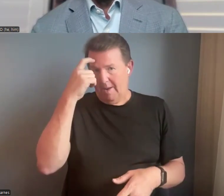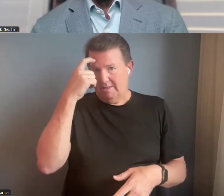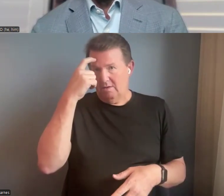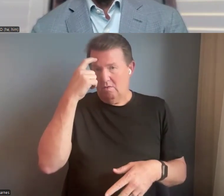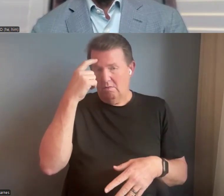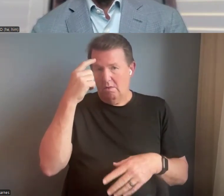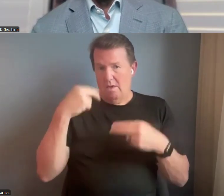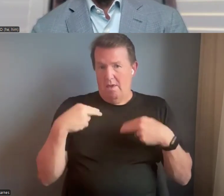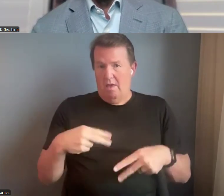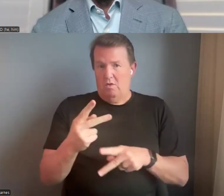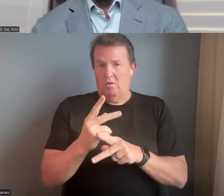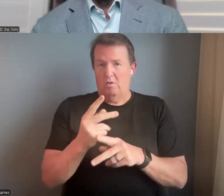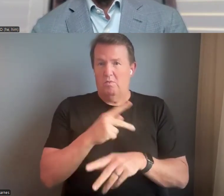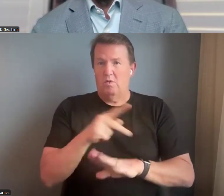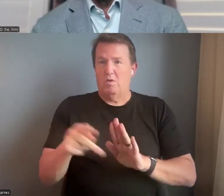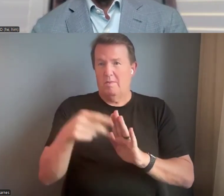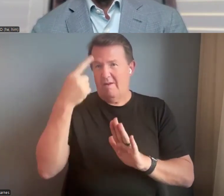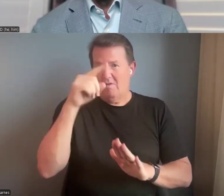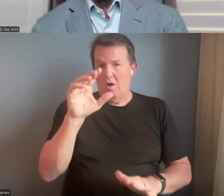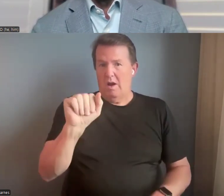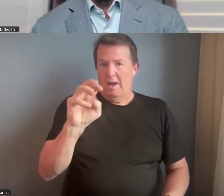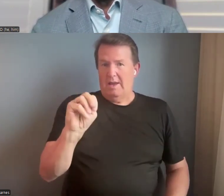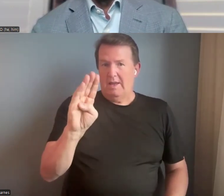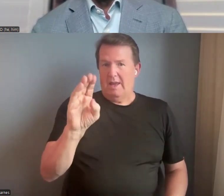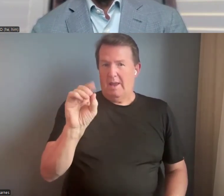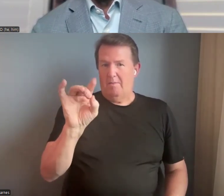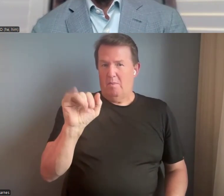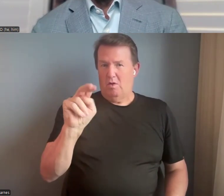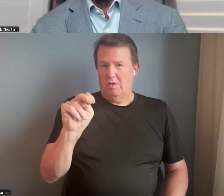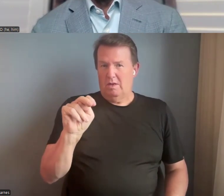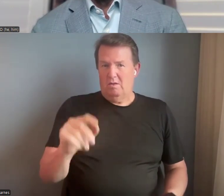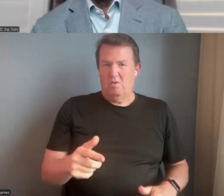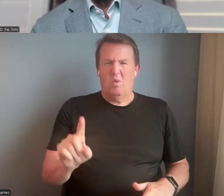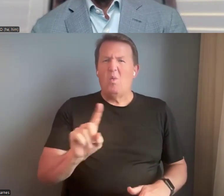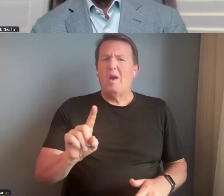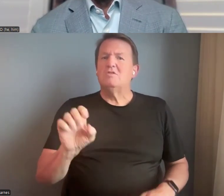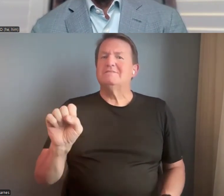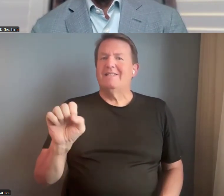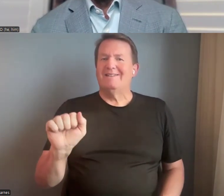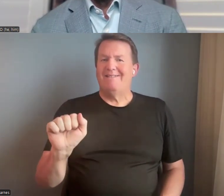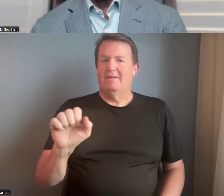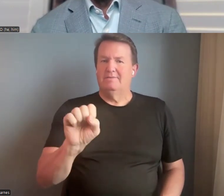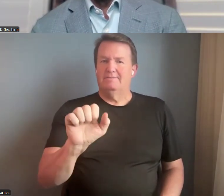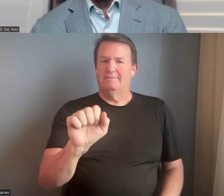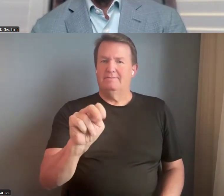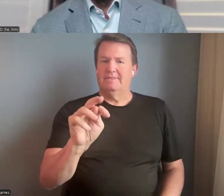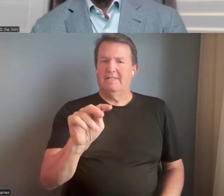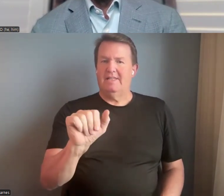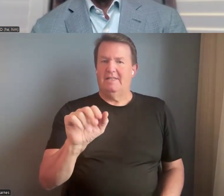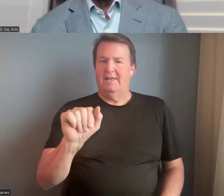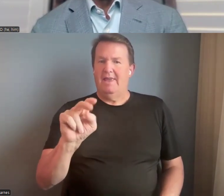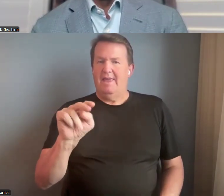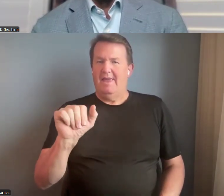County for the Cambodian Family Community Center. We're located in Santa Ana. We're 20 minutes away from